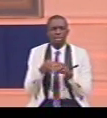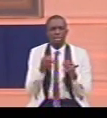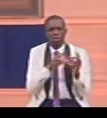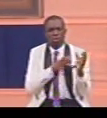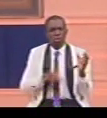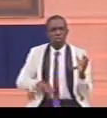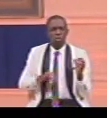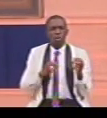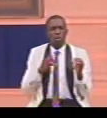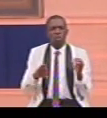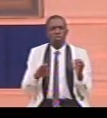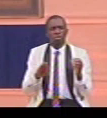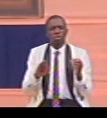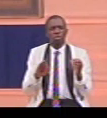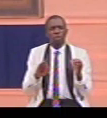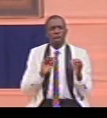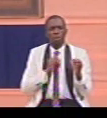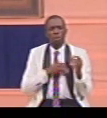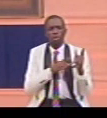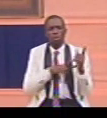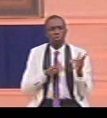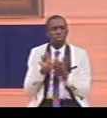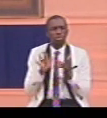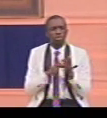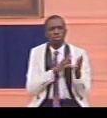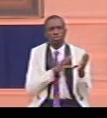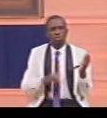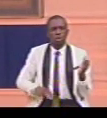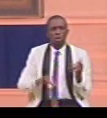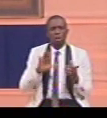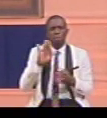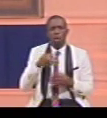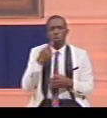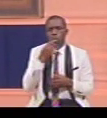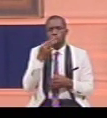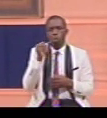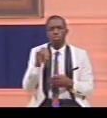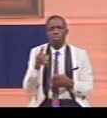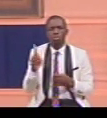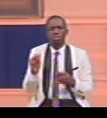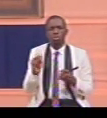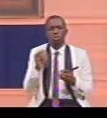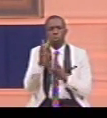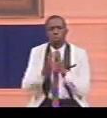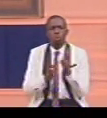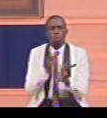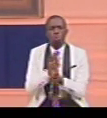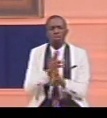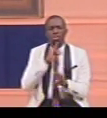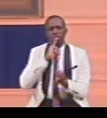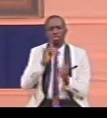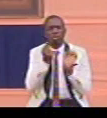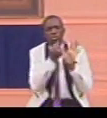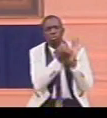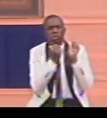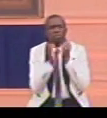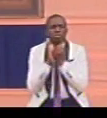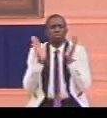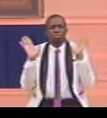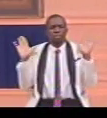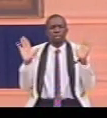Christ by um the world is crucified unto me and I am crucified